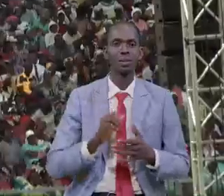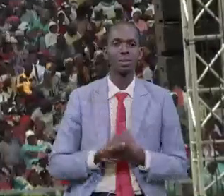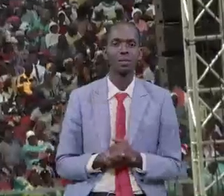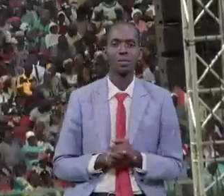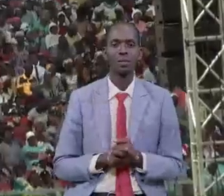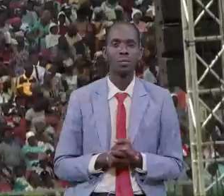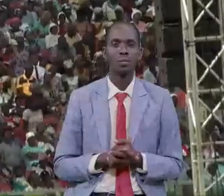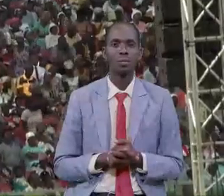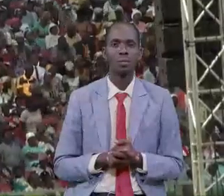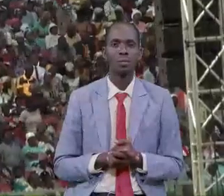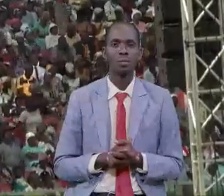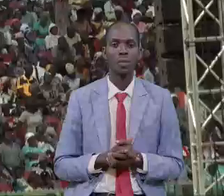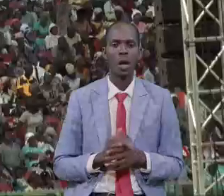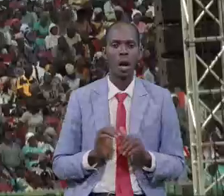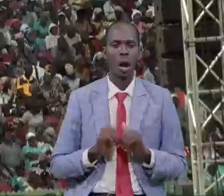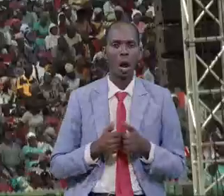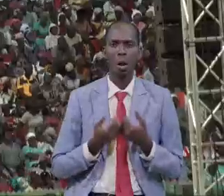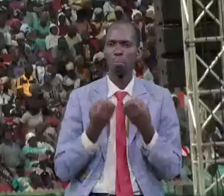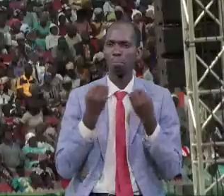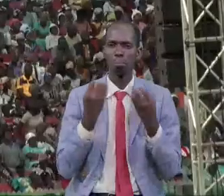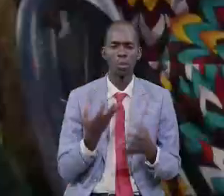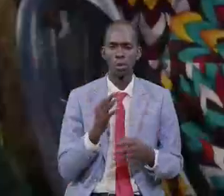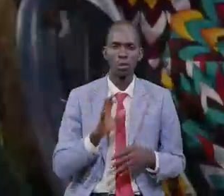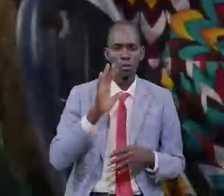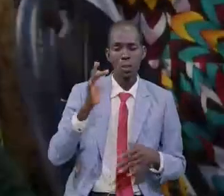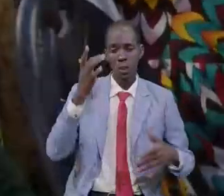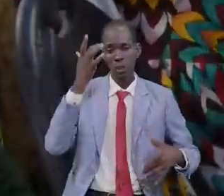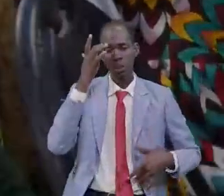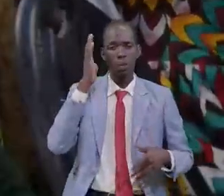How many of your diseases will the Lord heal tonight?